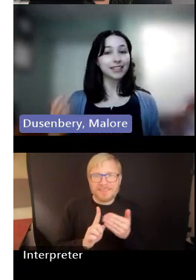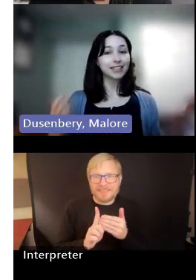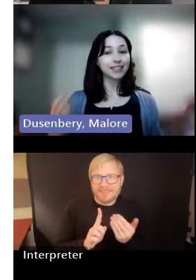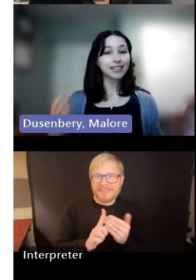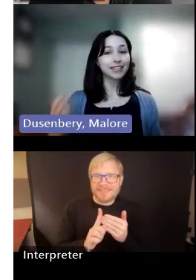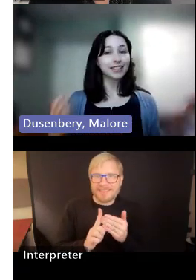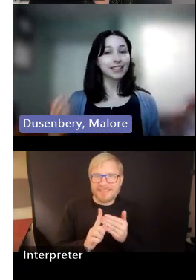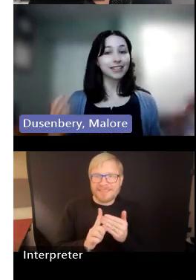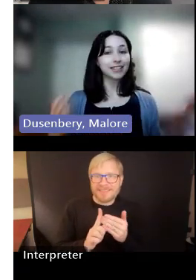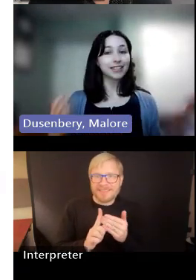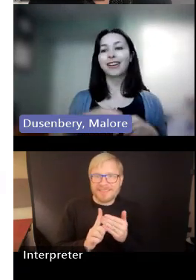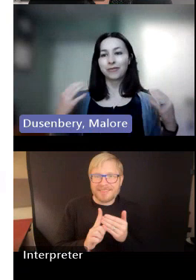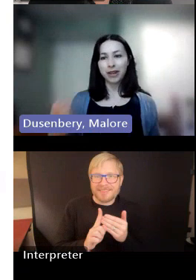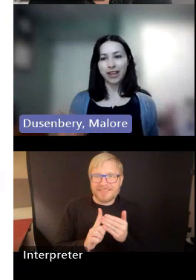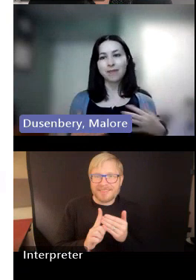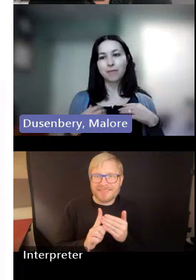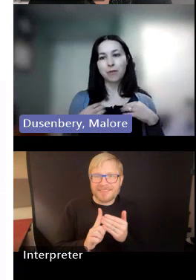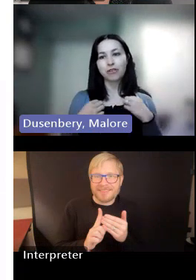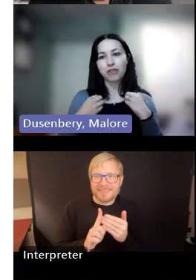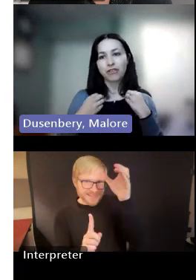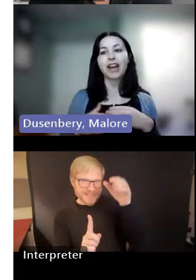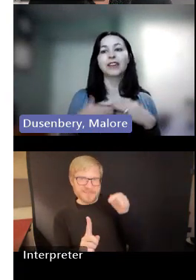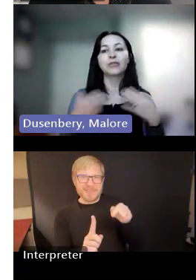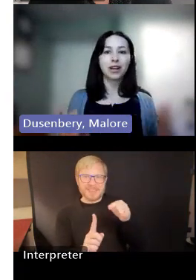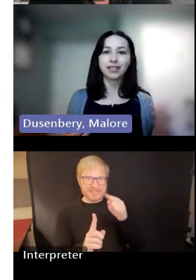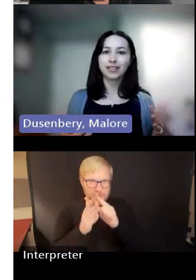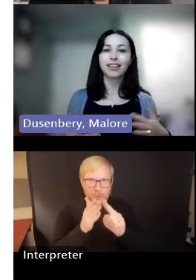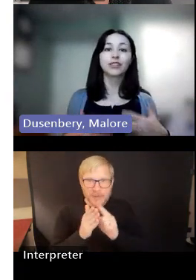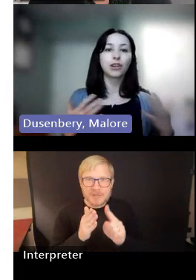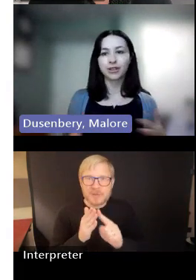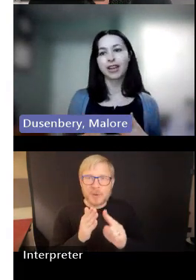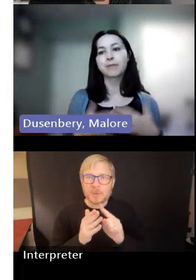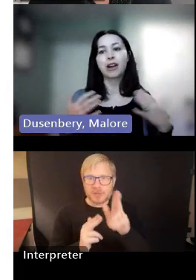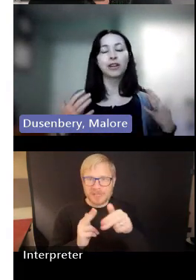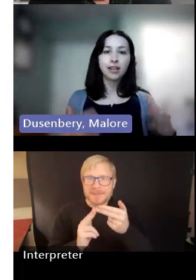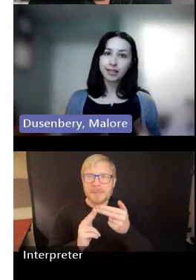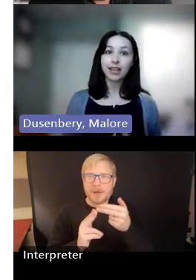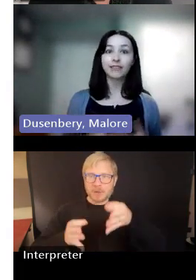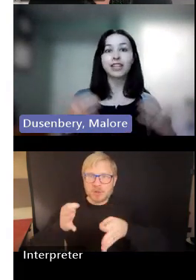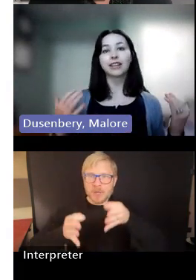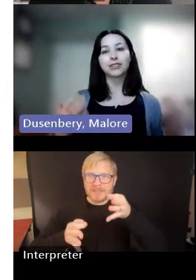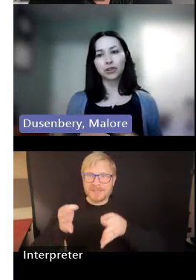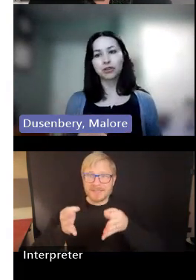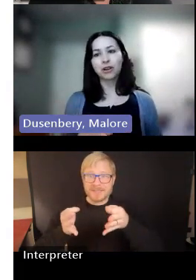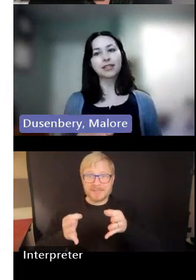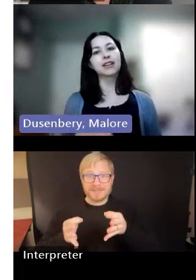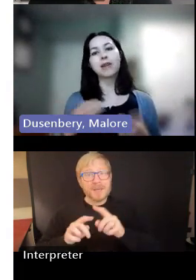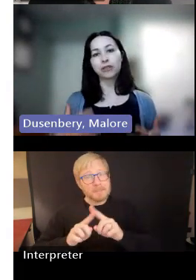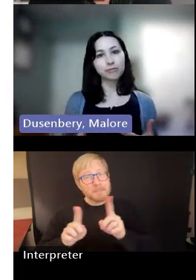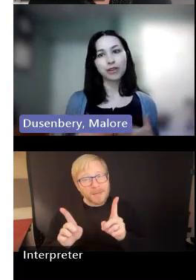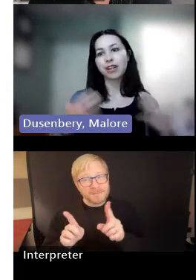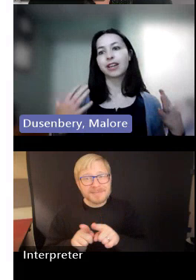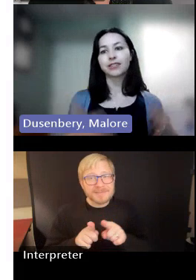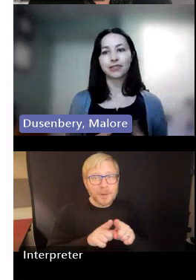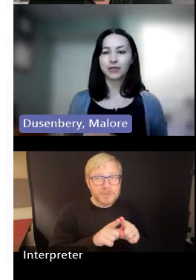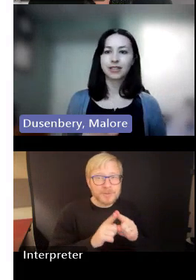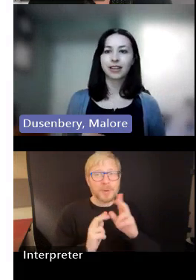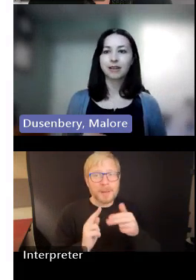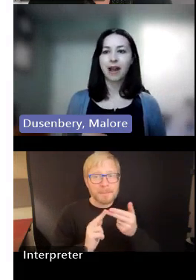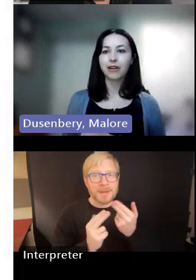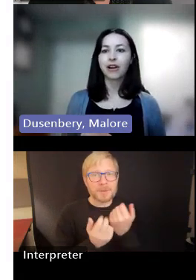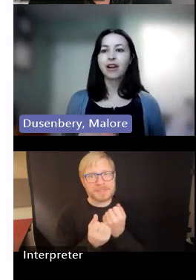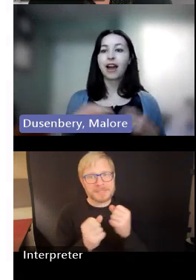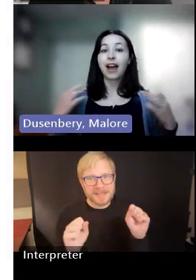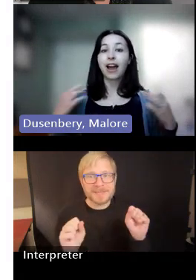this is a study about justice, but what came up over and over again was it's also a study about safety. It's also a study about community. It's also a